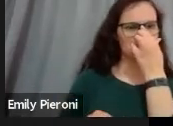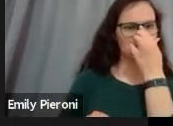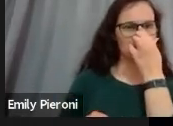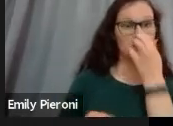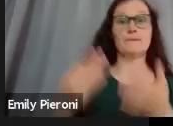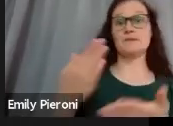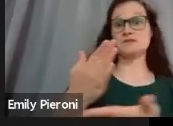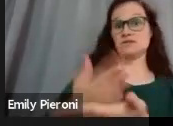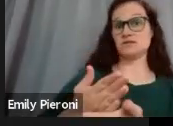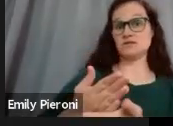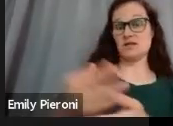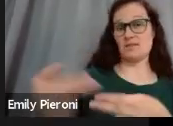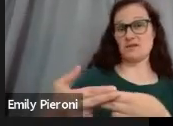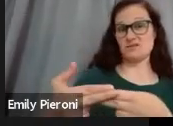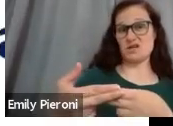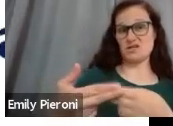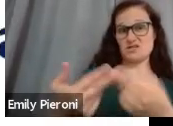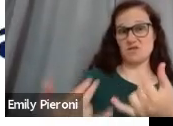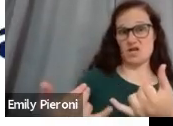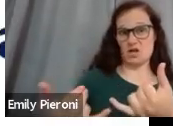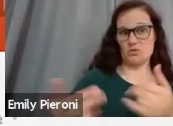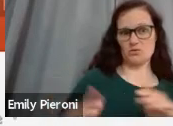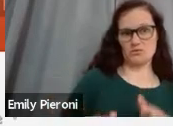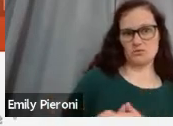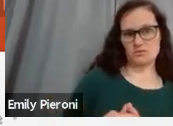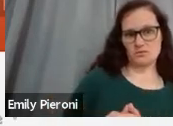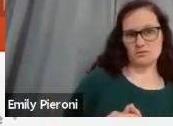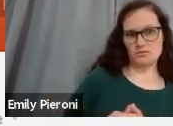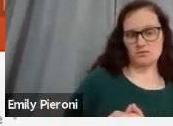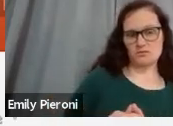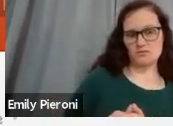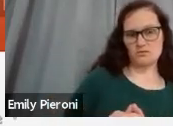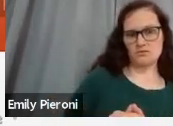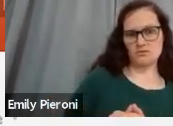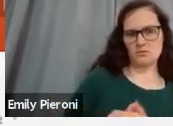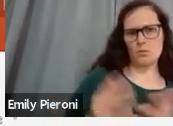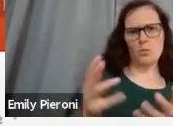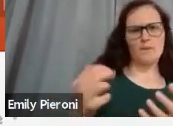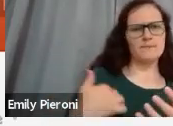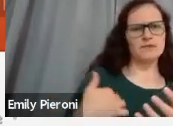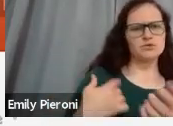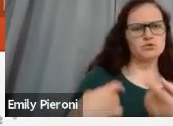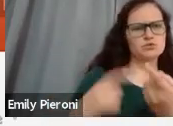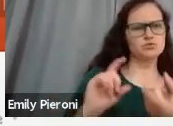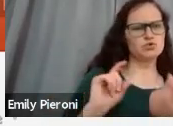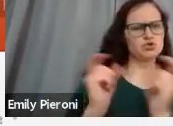slideshow. Okay. And what do you want me to put it into?